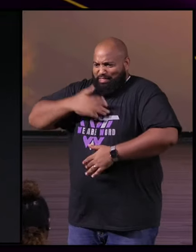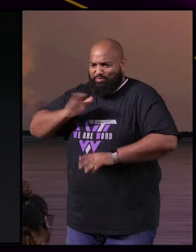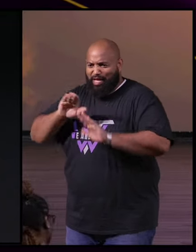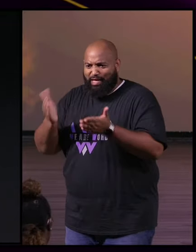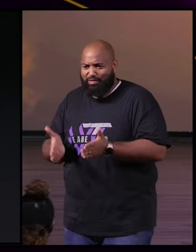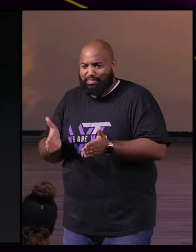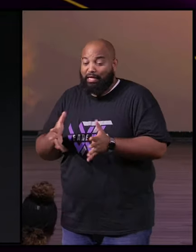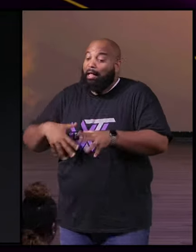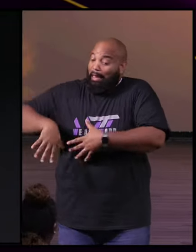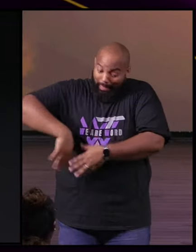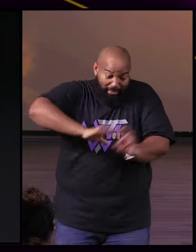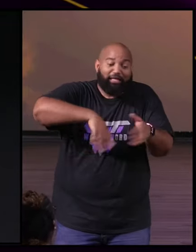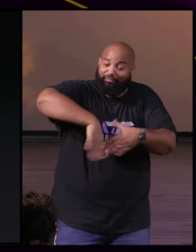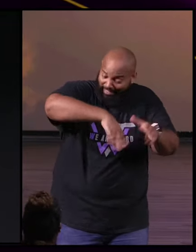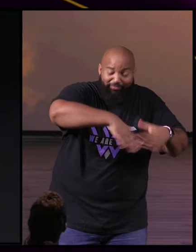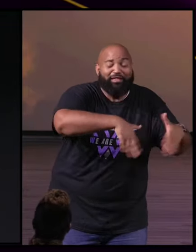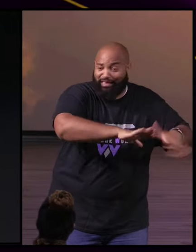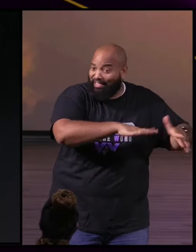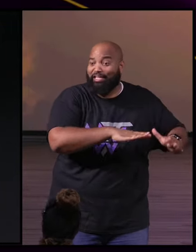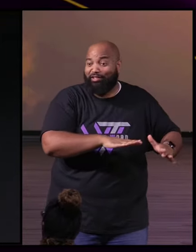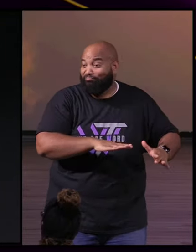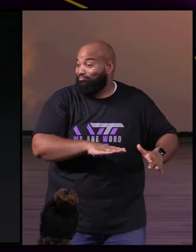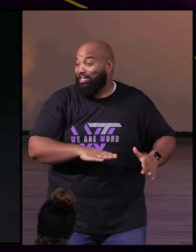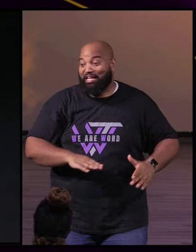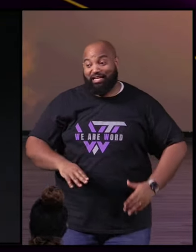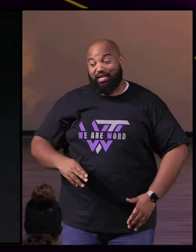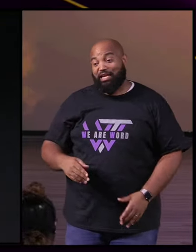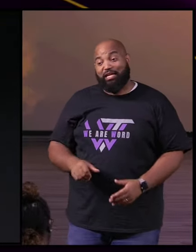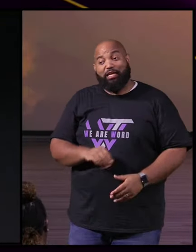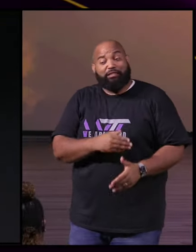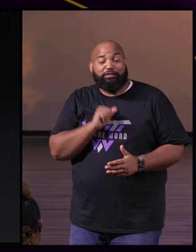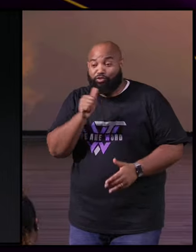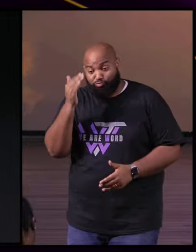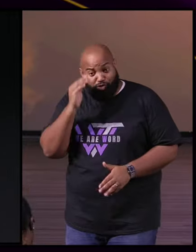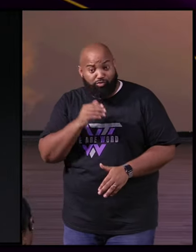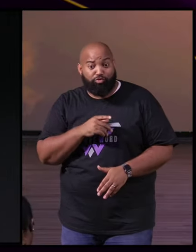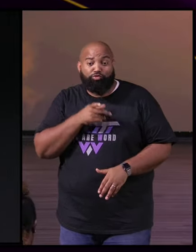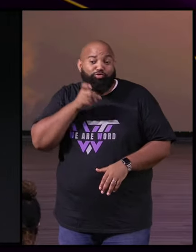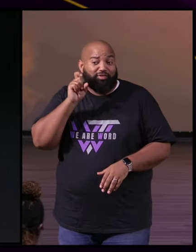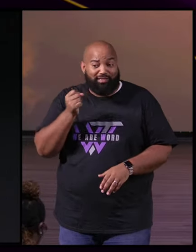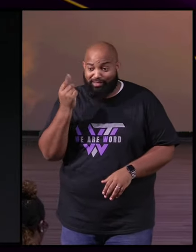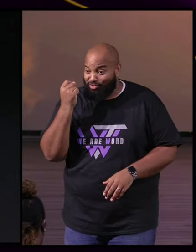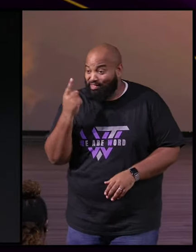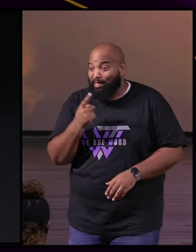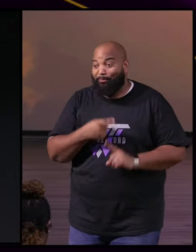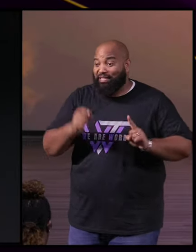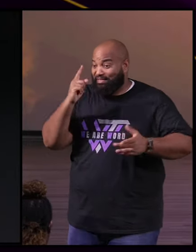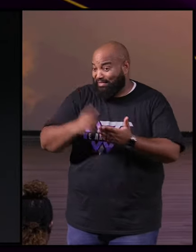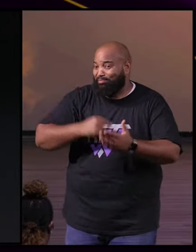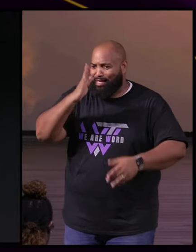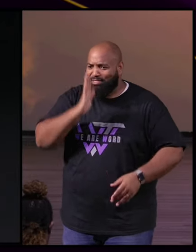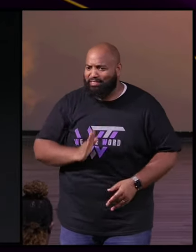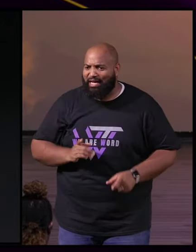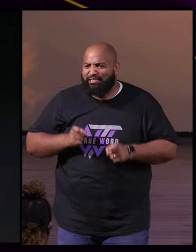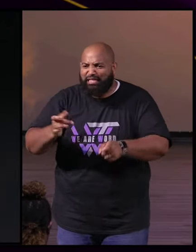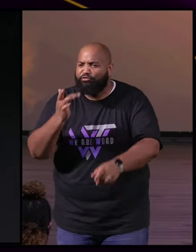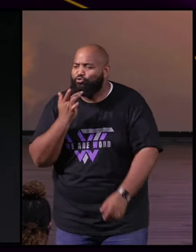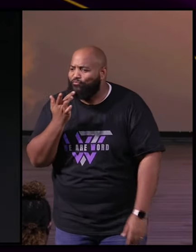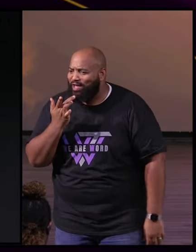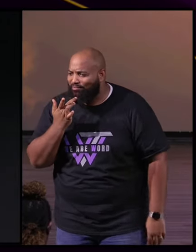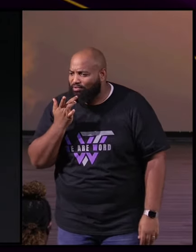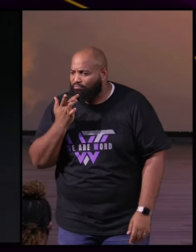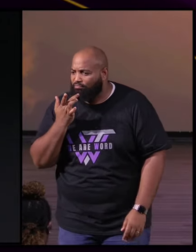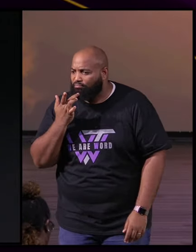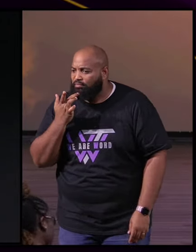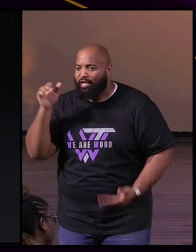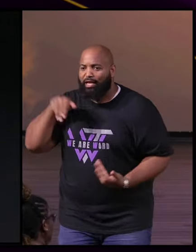I want him out of my situation. And I don't know who I'm preaching to, but sometimes God has favored you